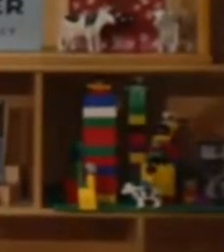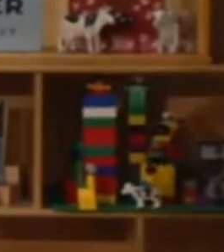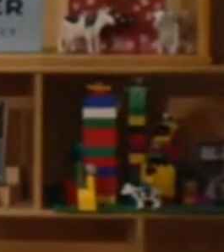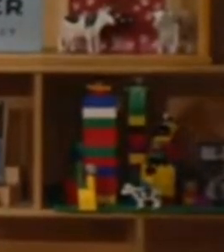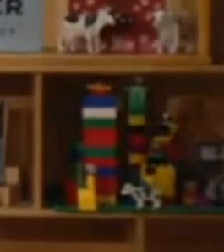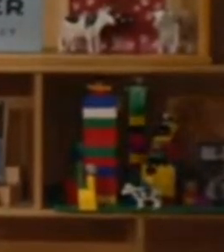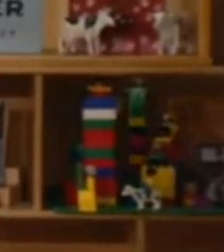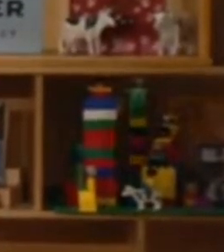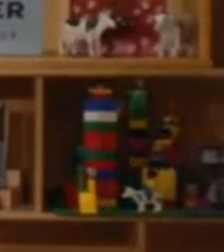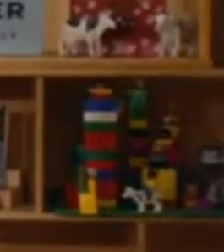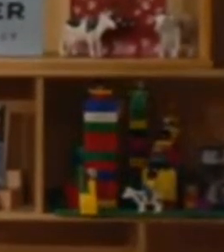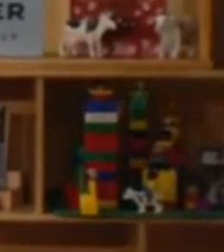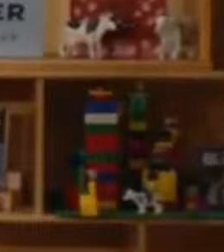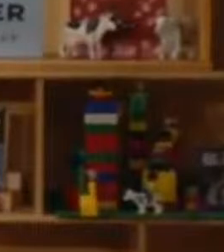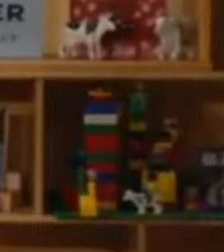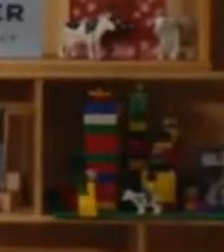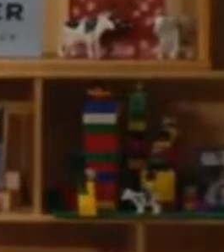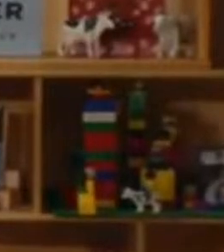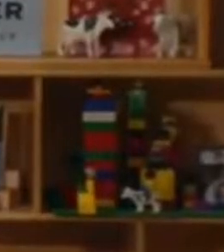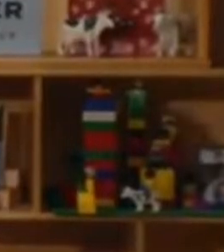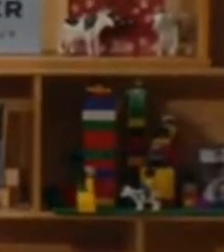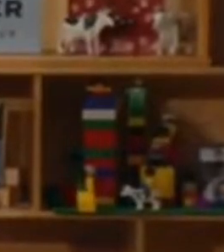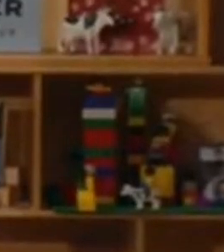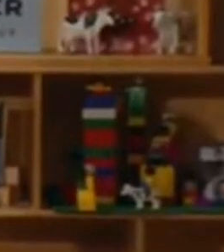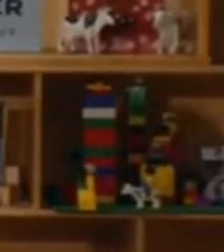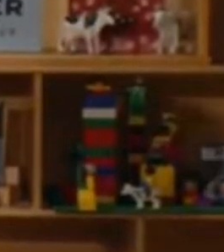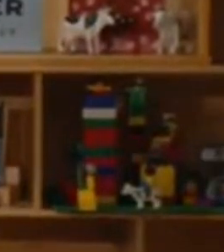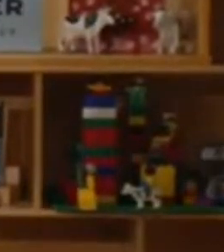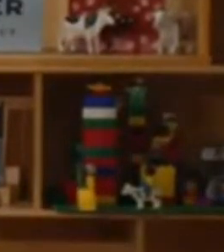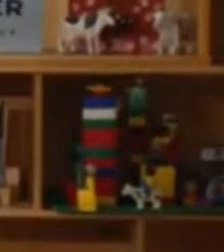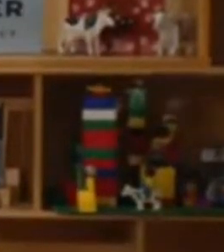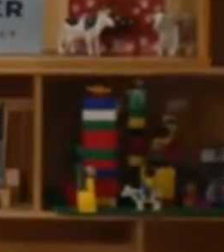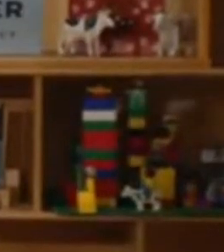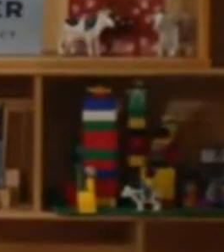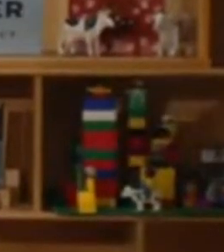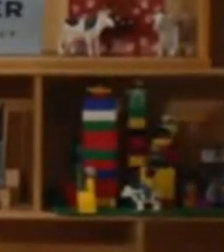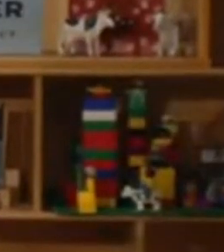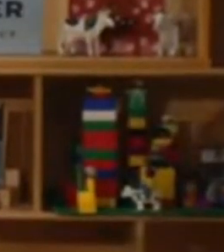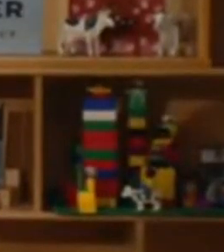in desperate need of a facility like this and child care.